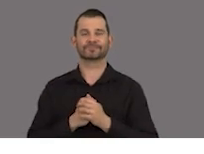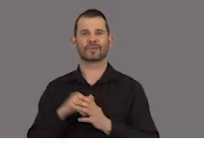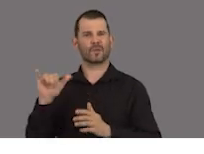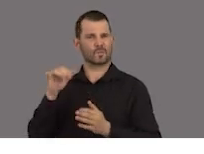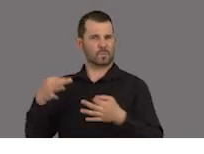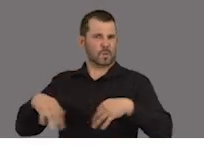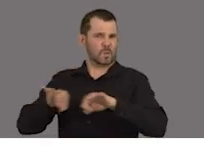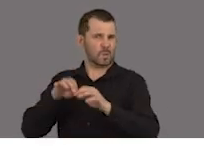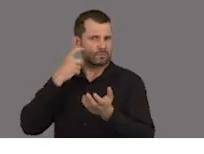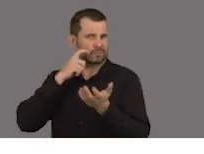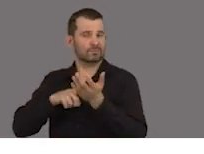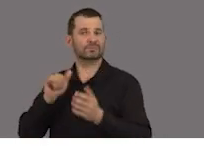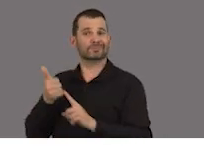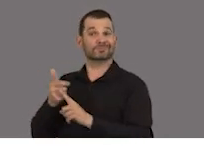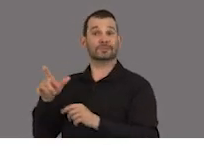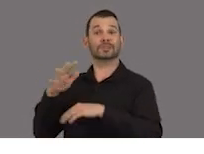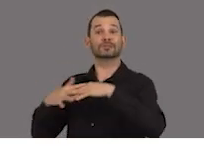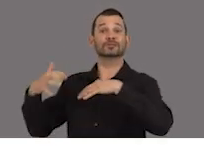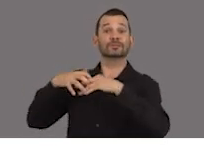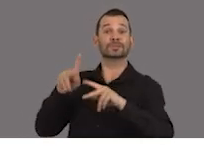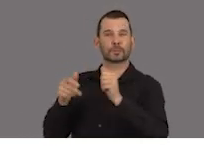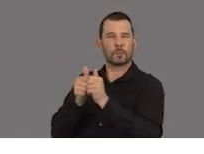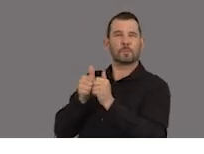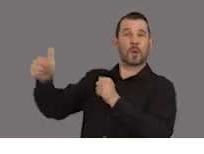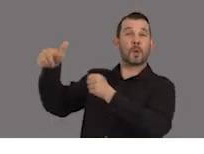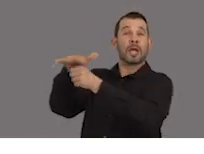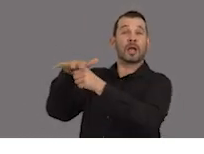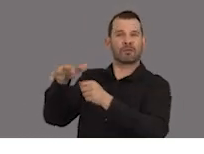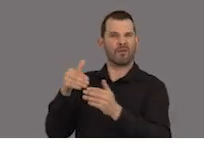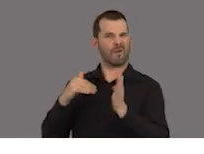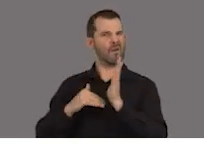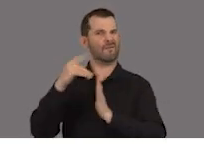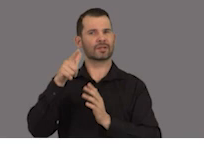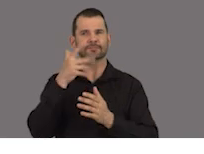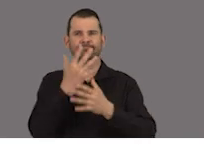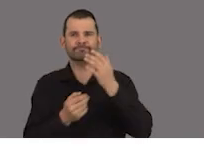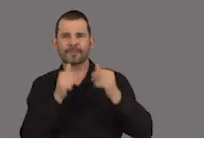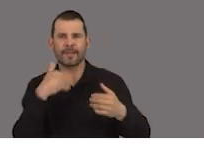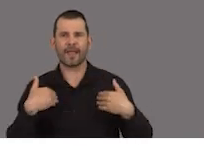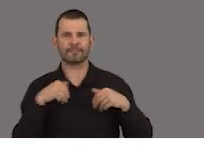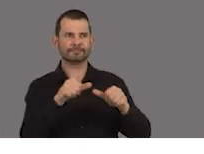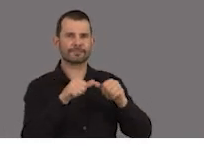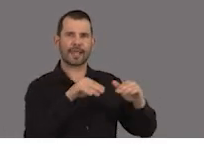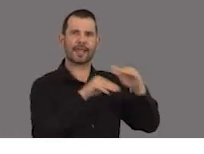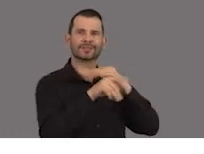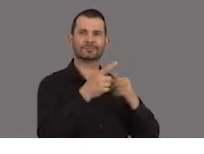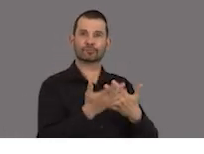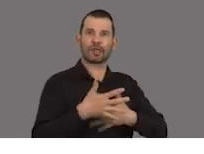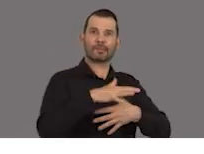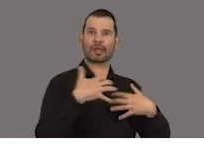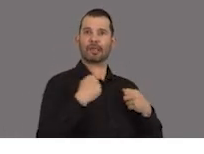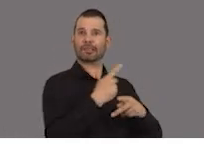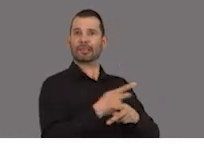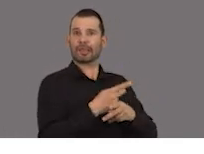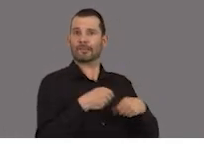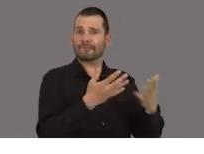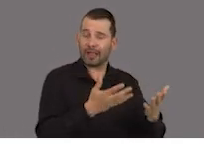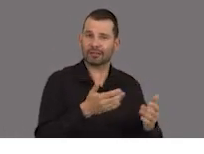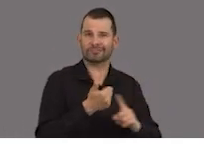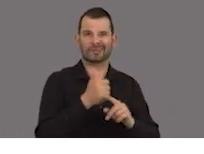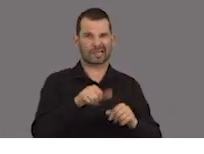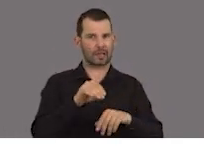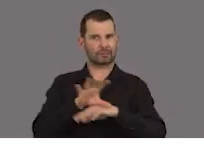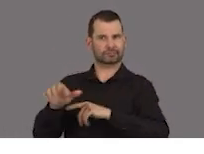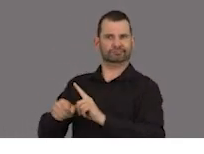also important to note that Indigenous peoples in remote areas often lack consistent access to a primary healthcare